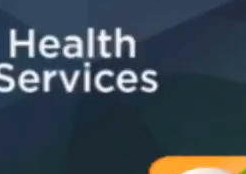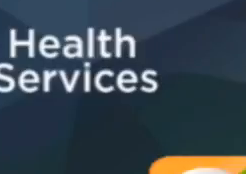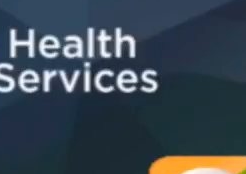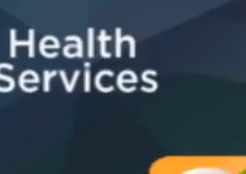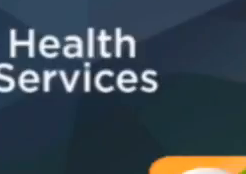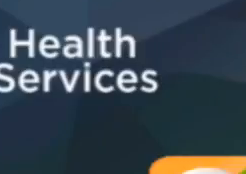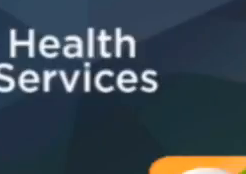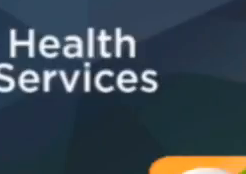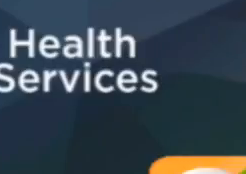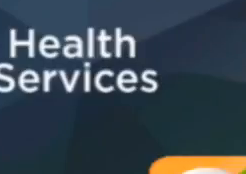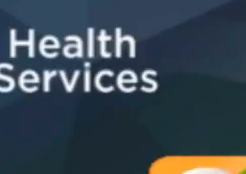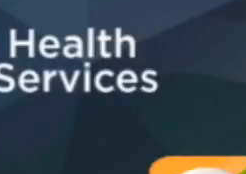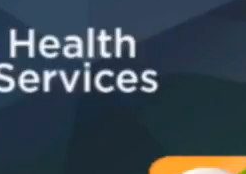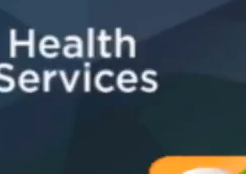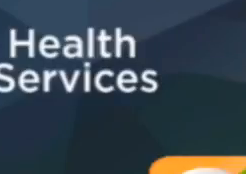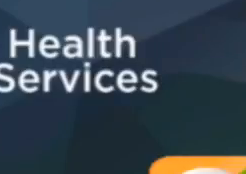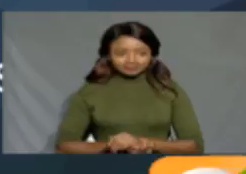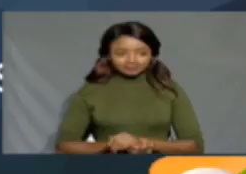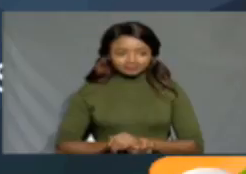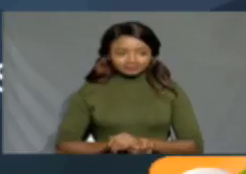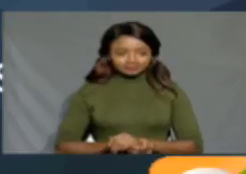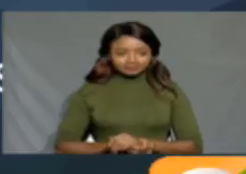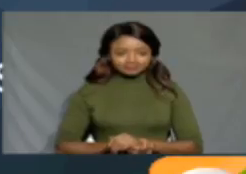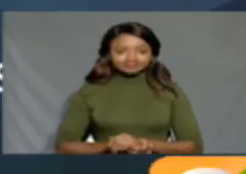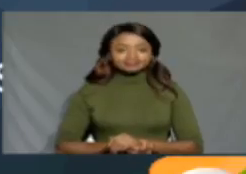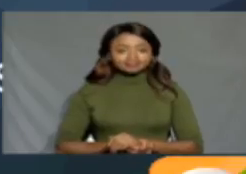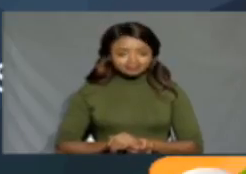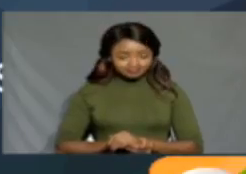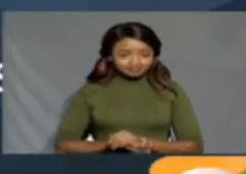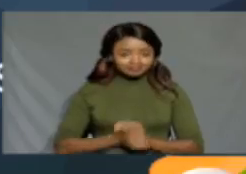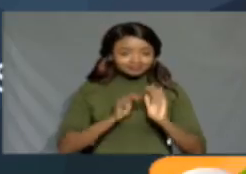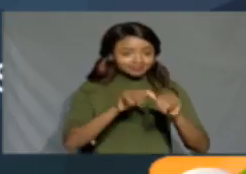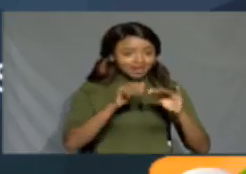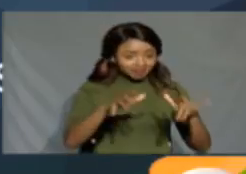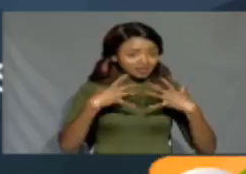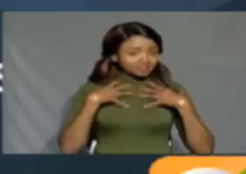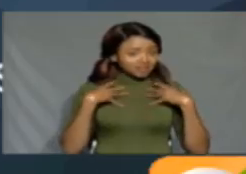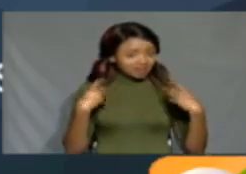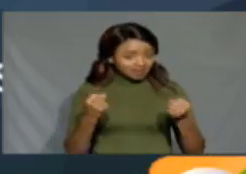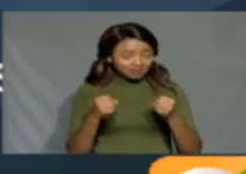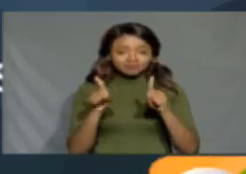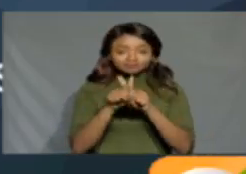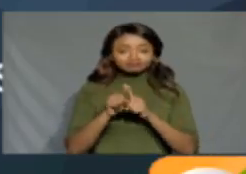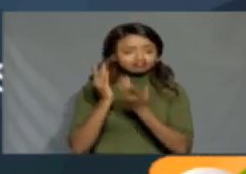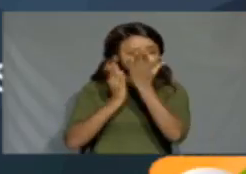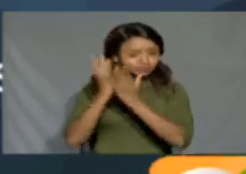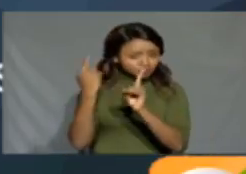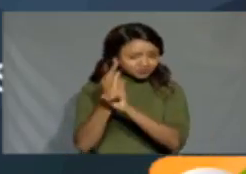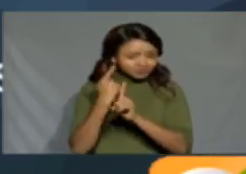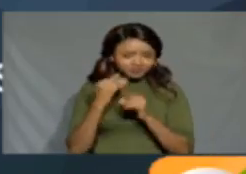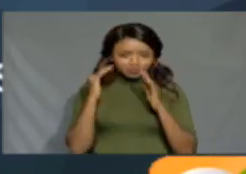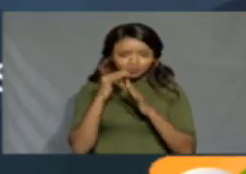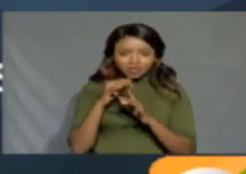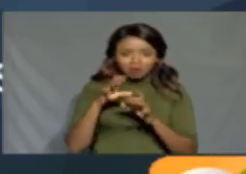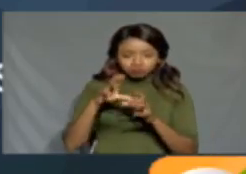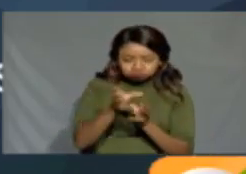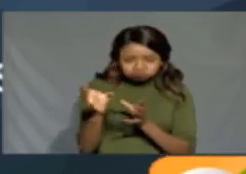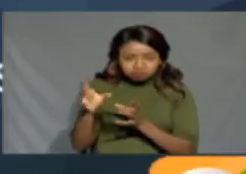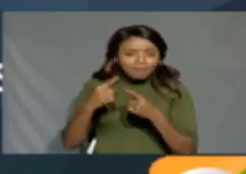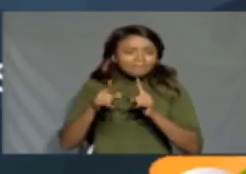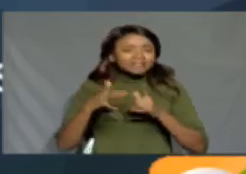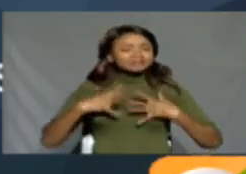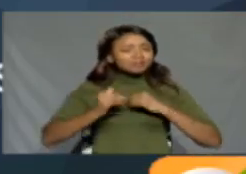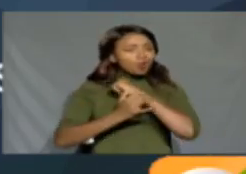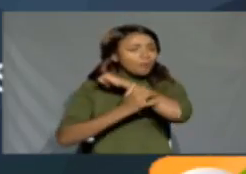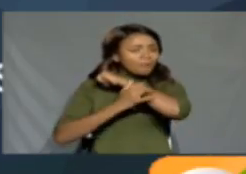services of health, agriculture and other services will take 45% of resources, again based on population size. The poverty